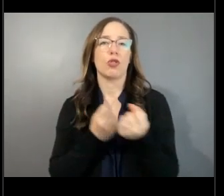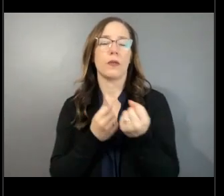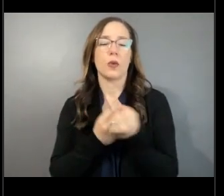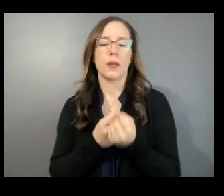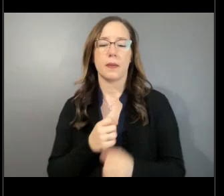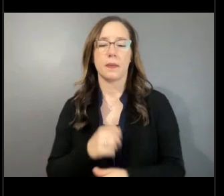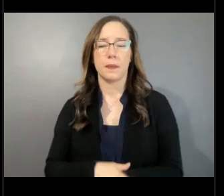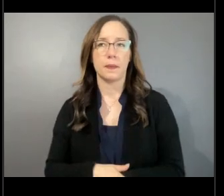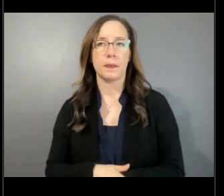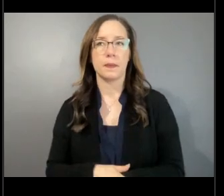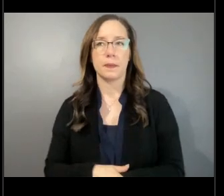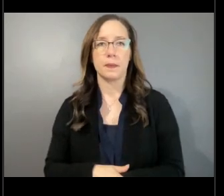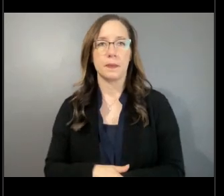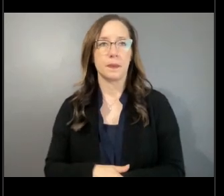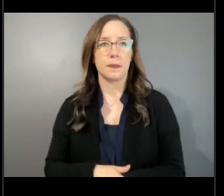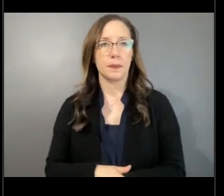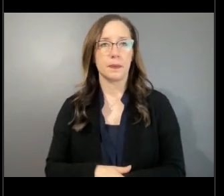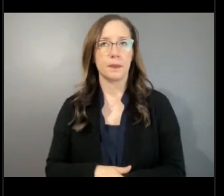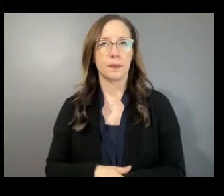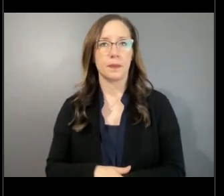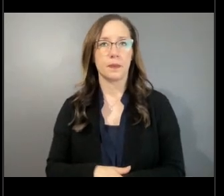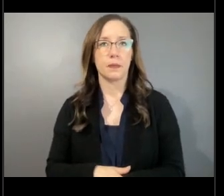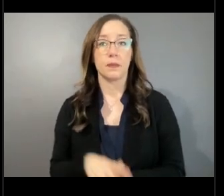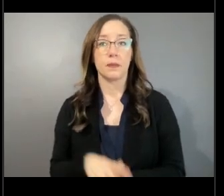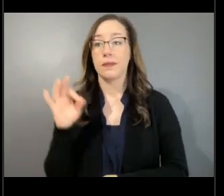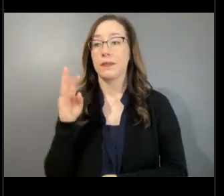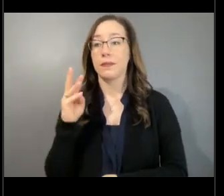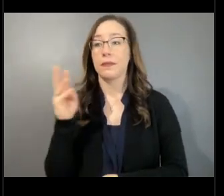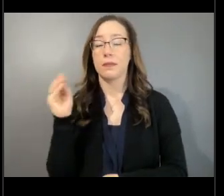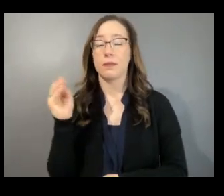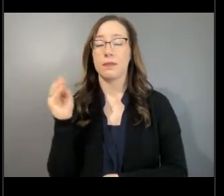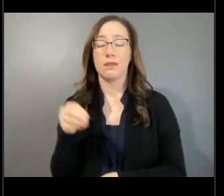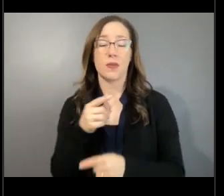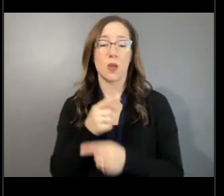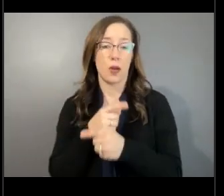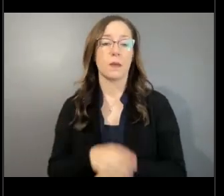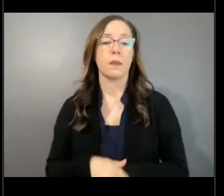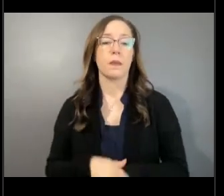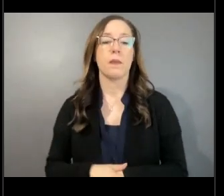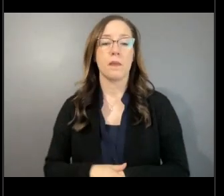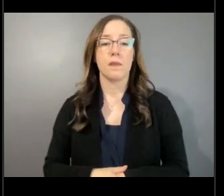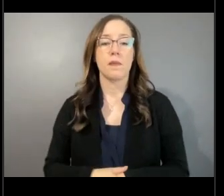reinforcing. Yeah, 96% of you got that one correct.